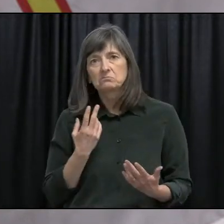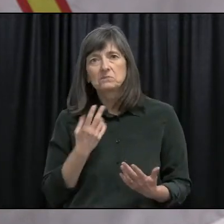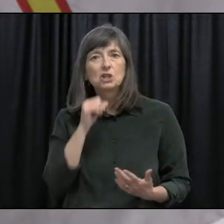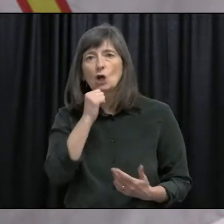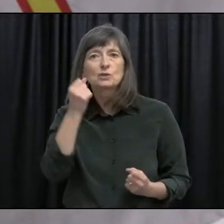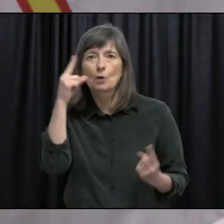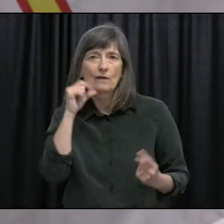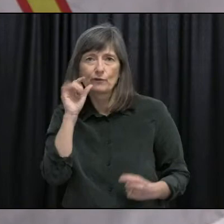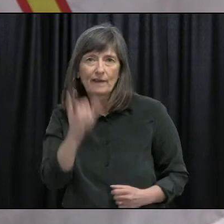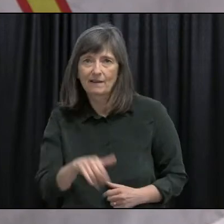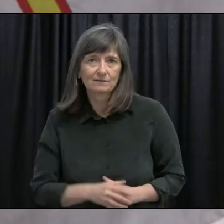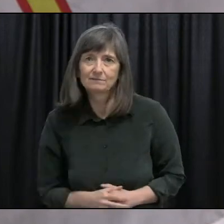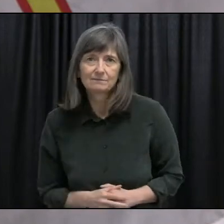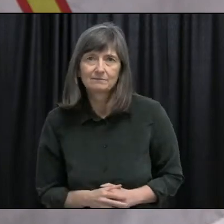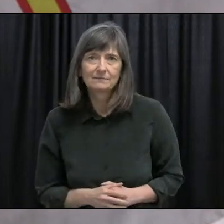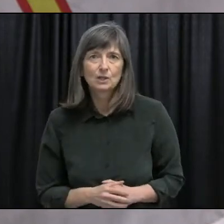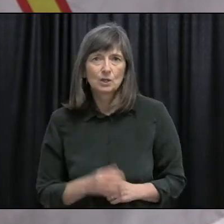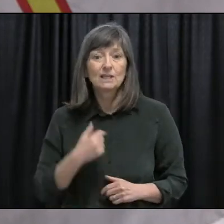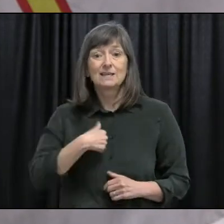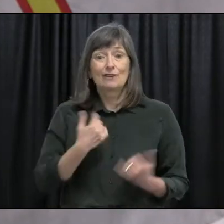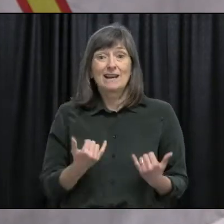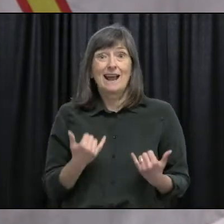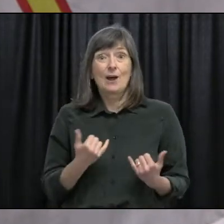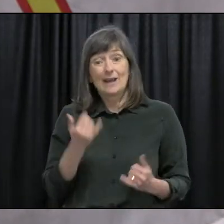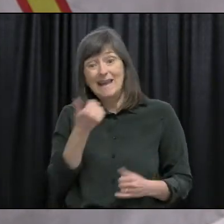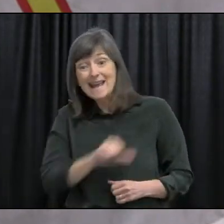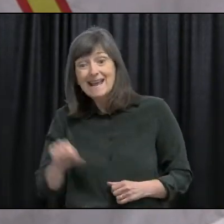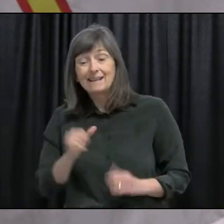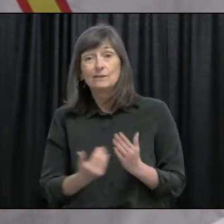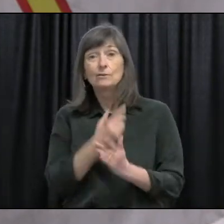We assume now that anything coming in is a variant of concern.